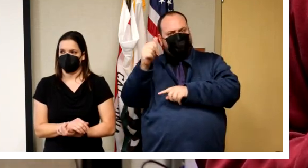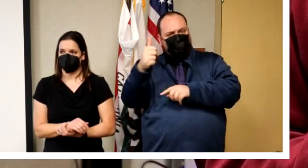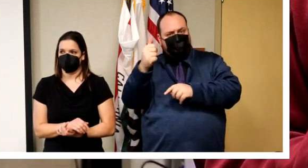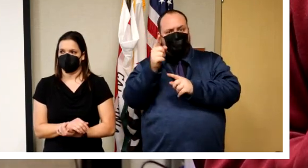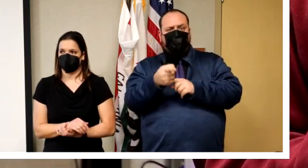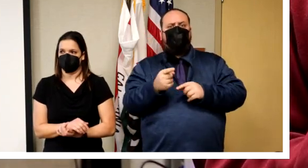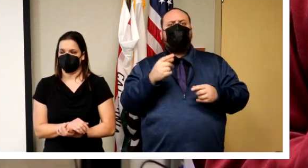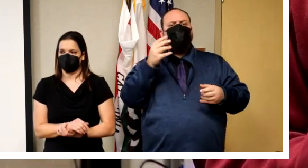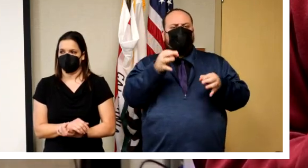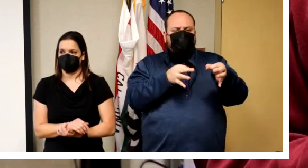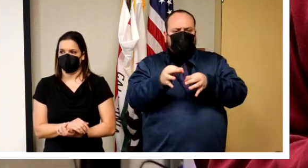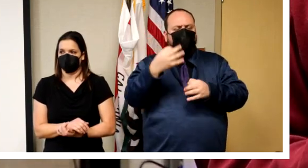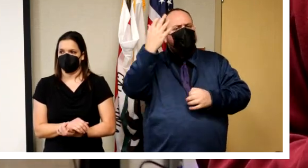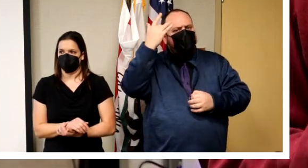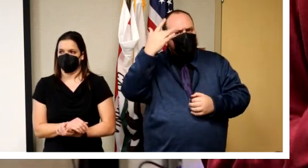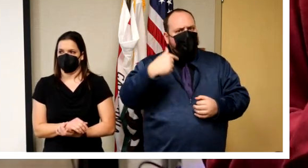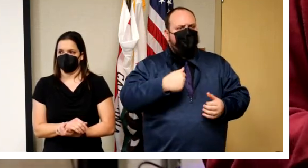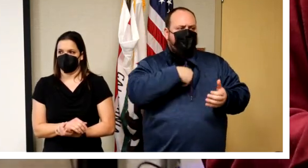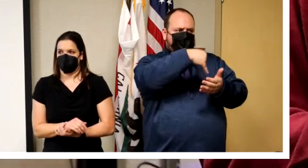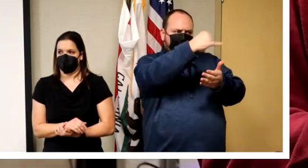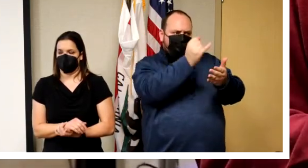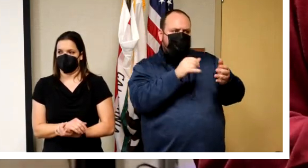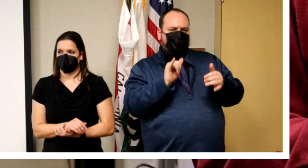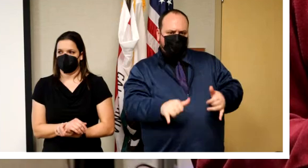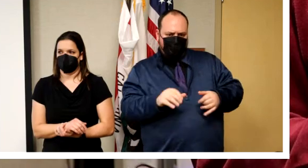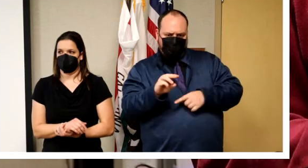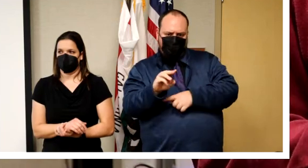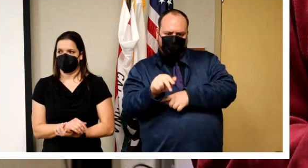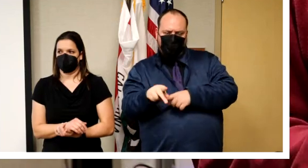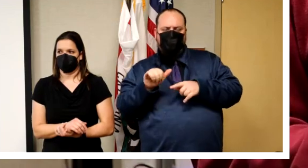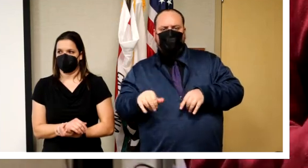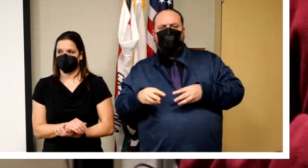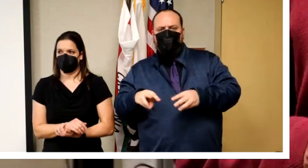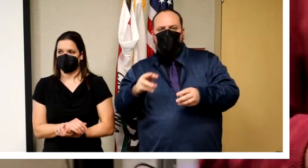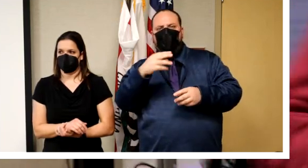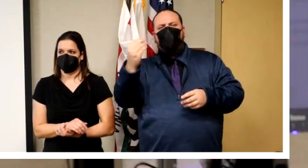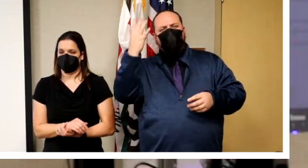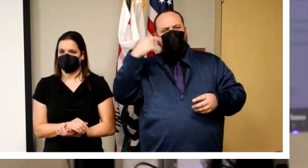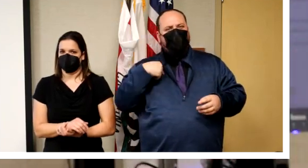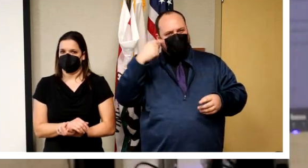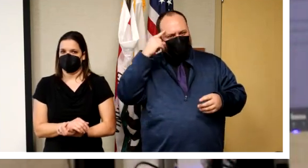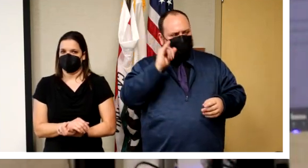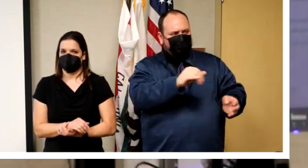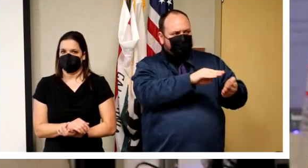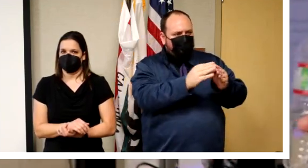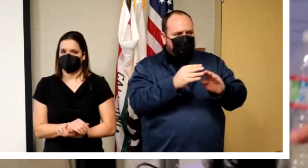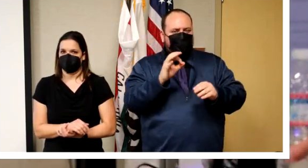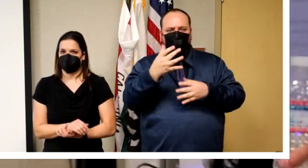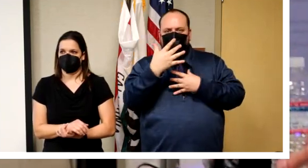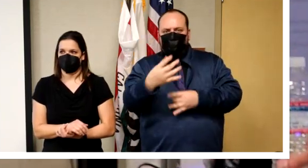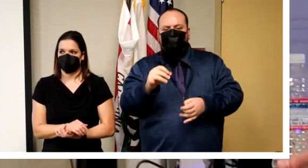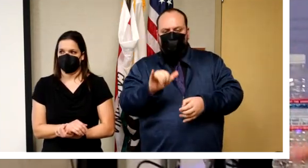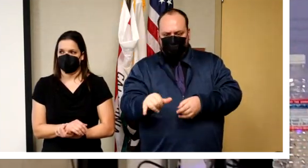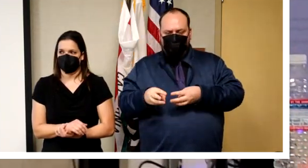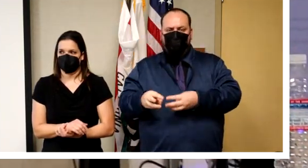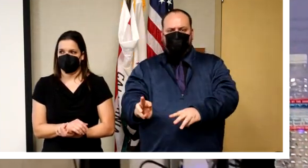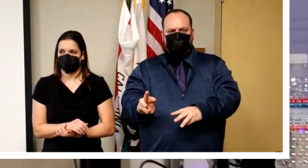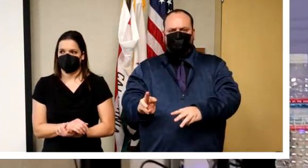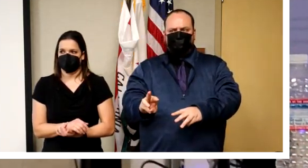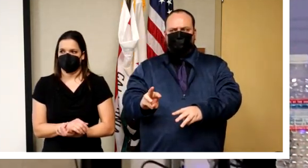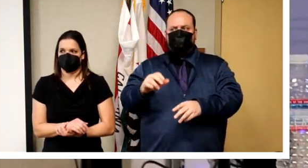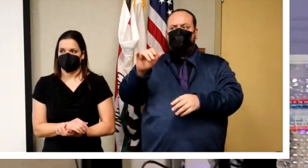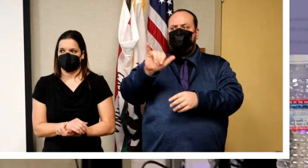drawing, why the communities of interest I think are the way they are, and to piggyback of what the lady's